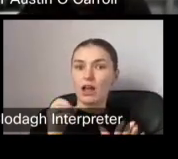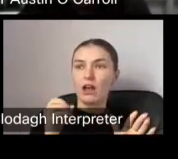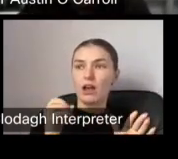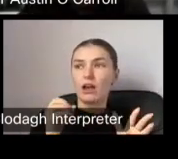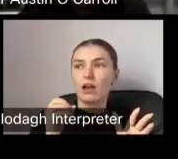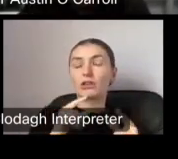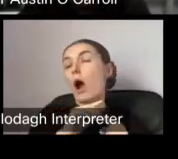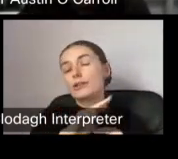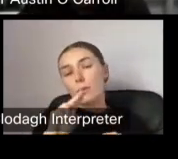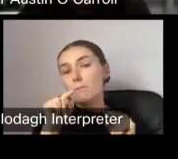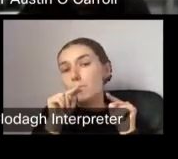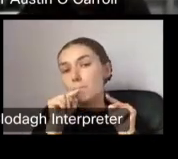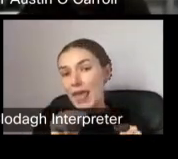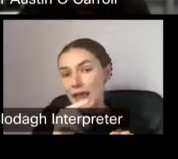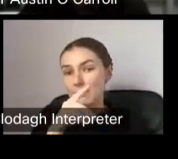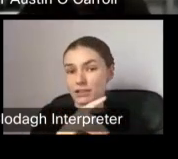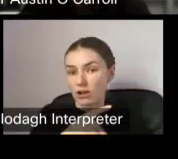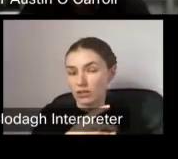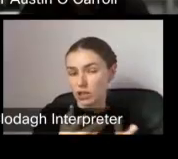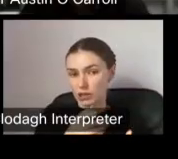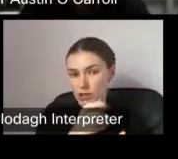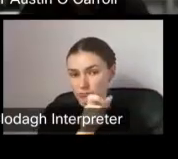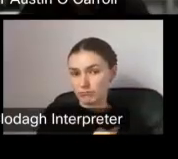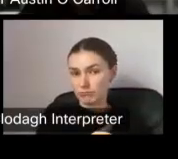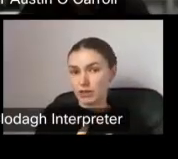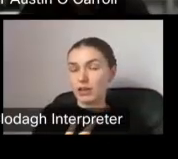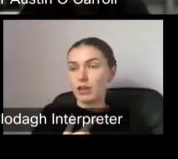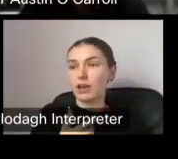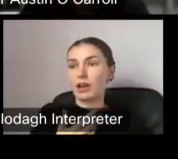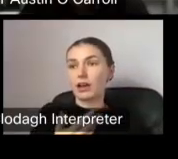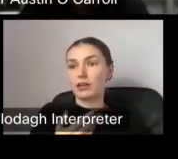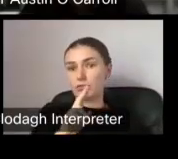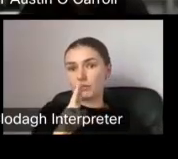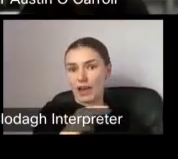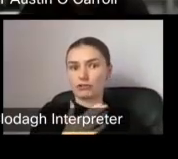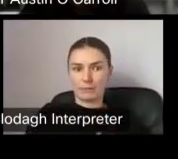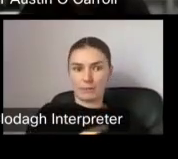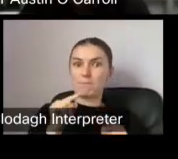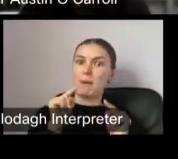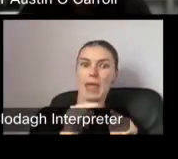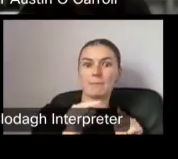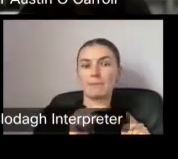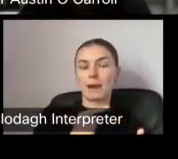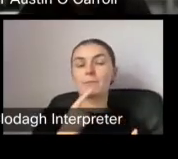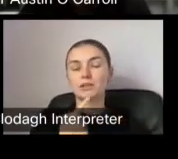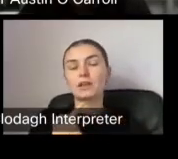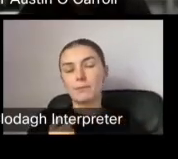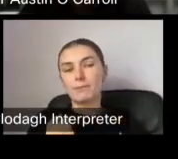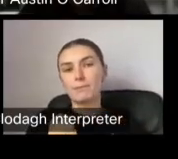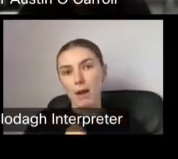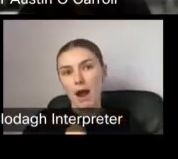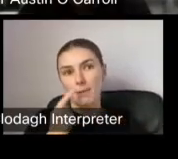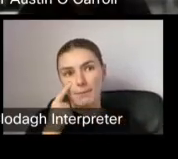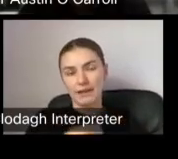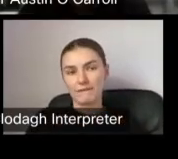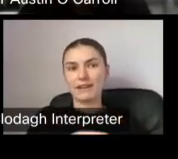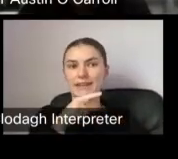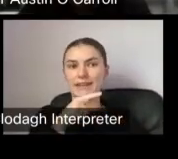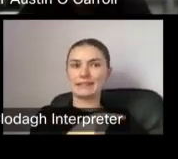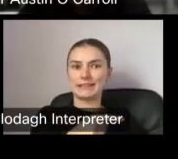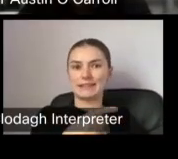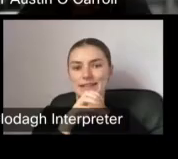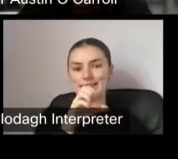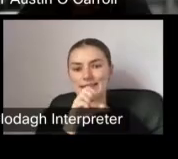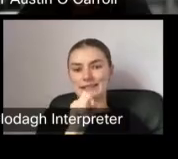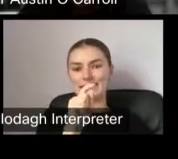If you're not going to blame people, you can't blame, you have to hold, you just can't blame. And my belief is that, you know, this is stigma that's pervasive in